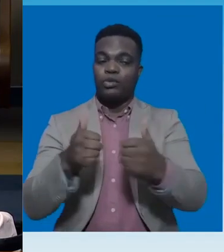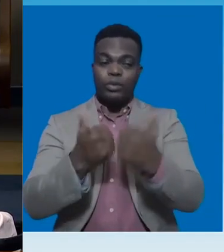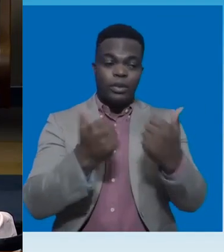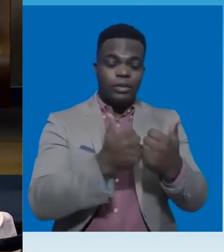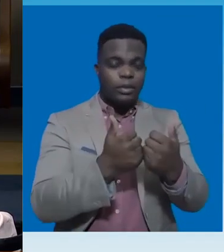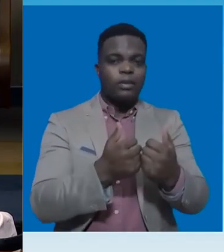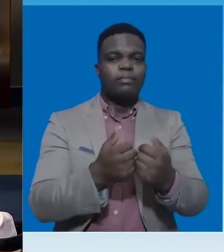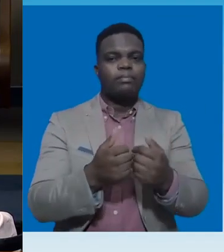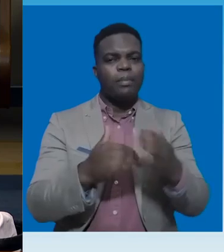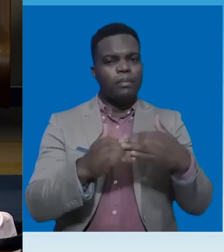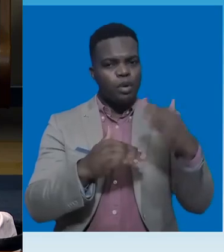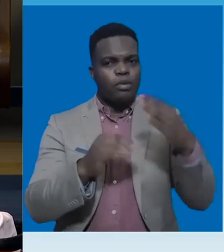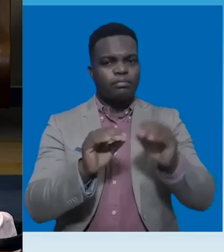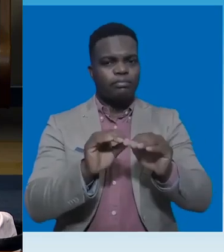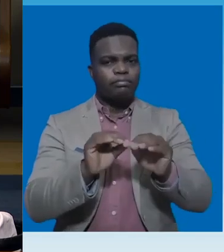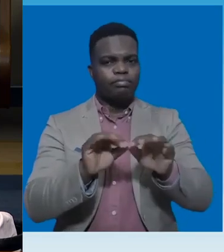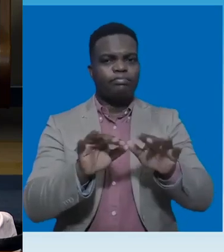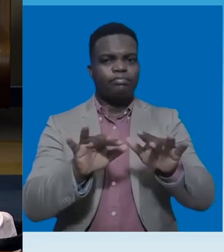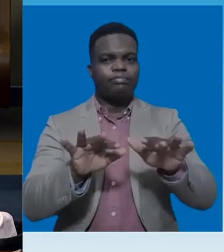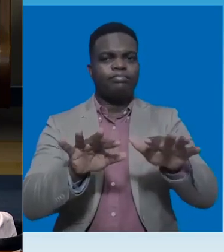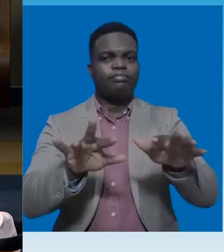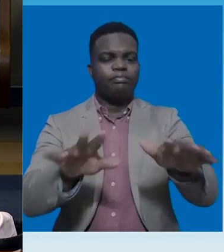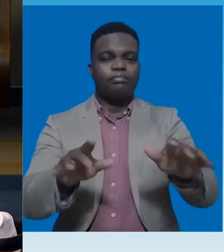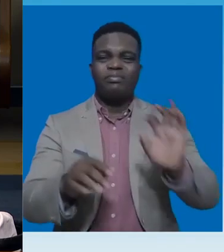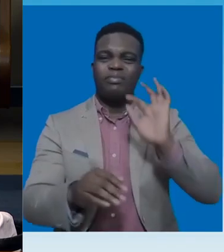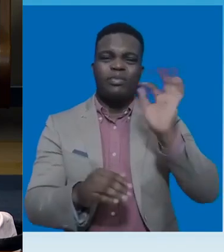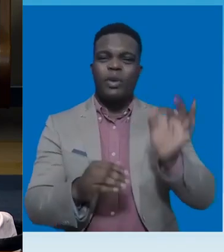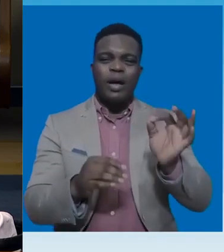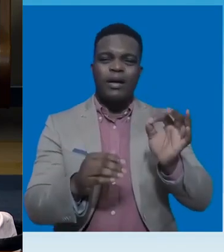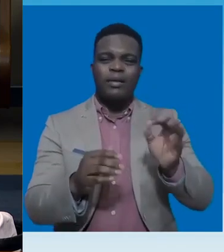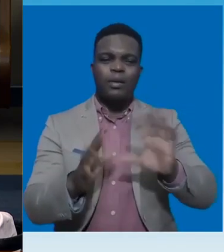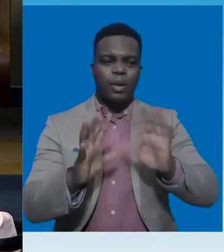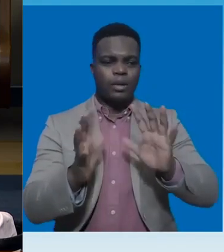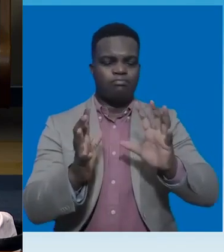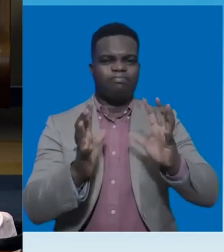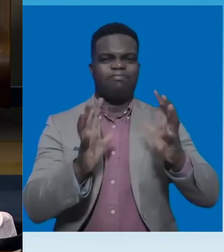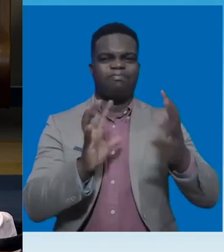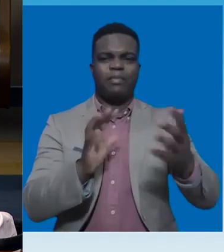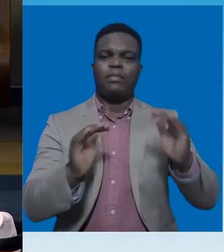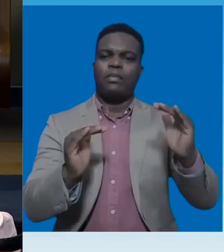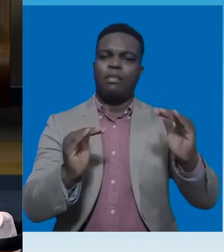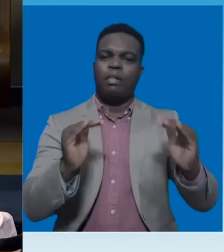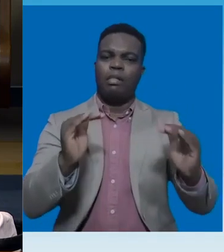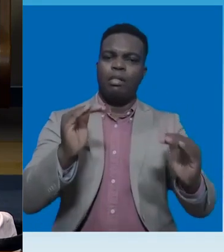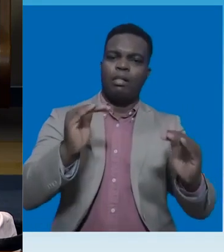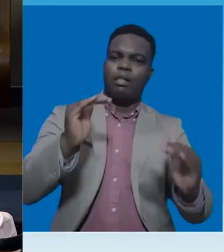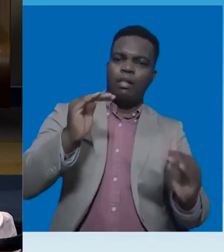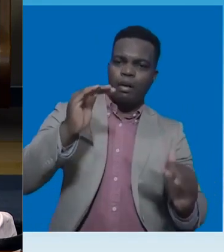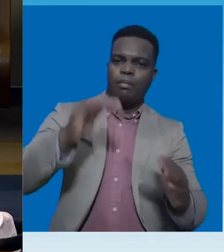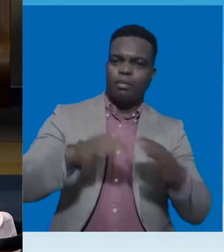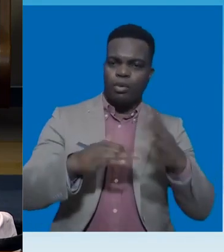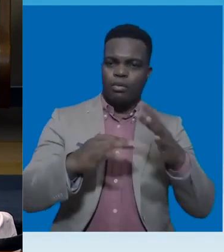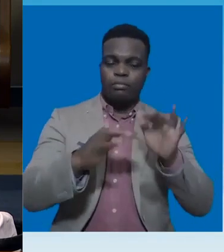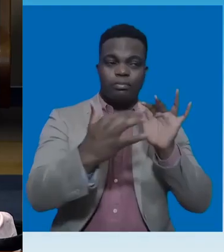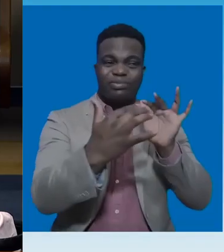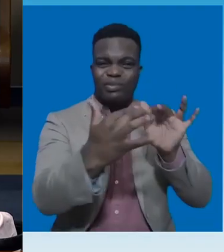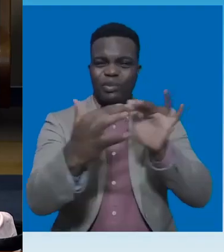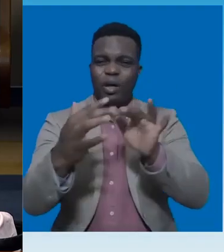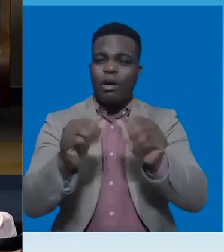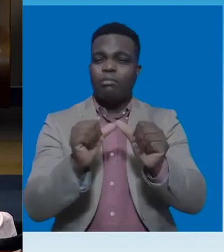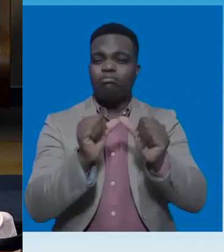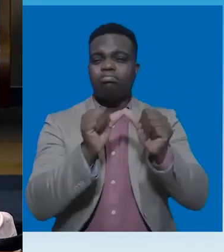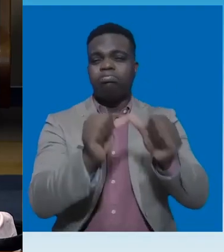inequalities, protracted conflicts, climate emergencies, and rapid technological